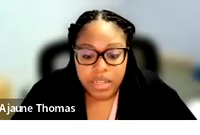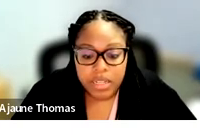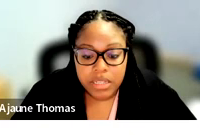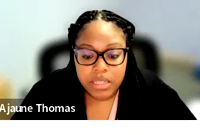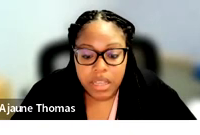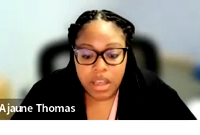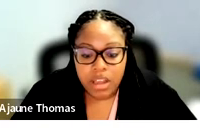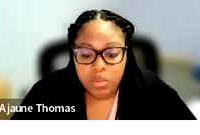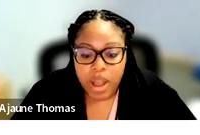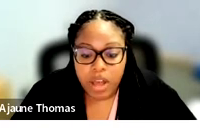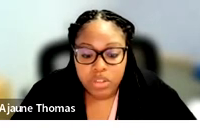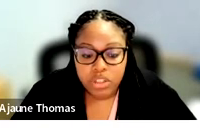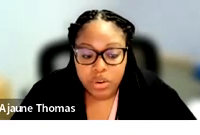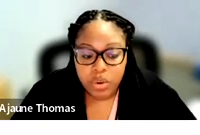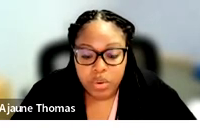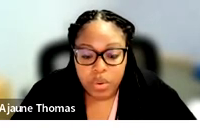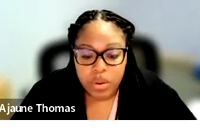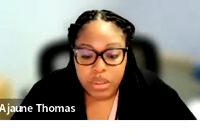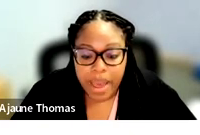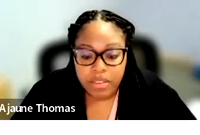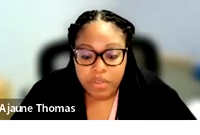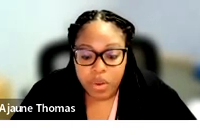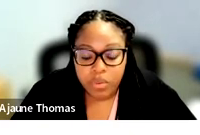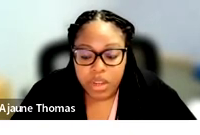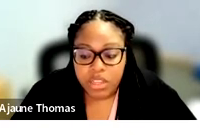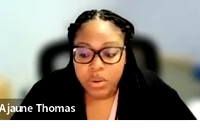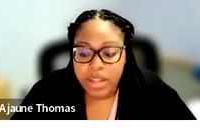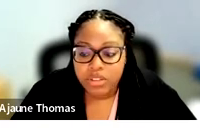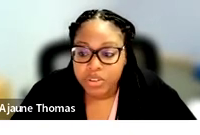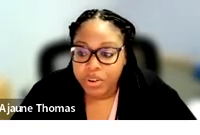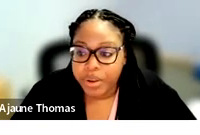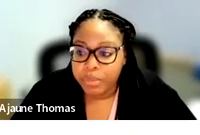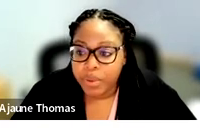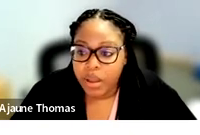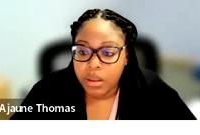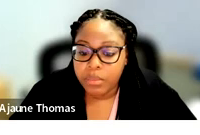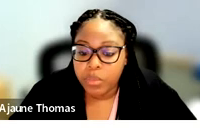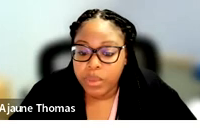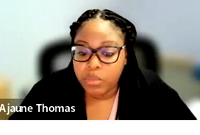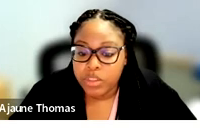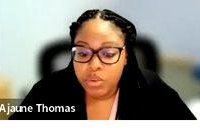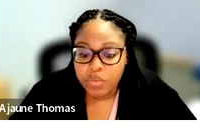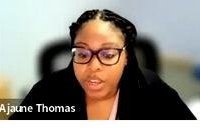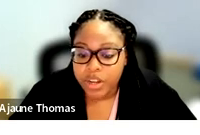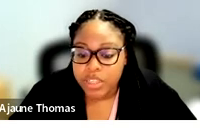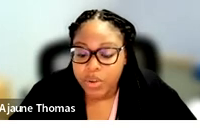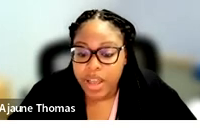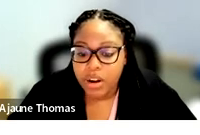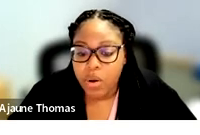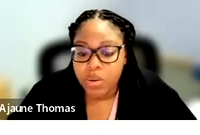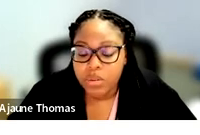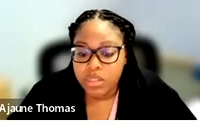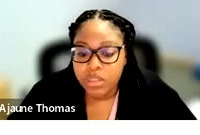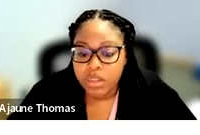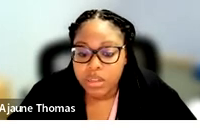there is a round circle on the back of the phone. So it allows you to grip with two fingers, and you can